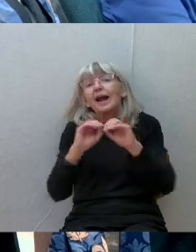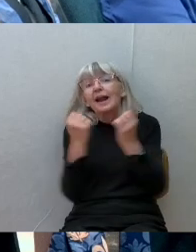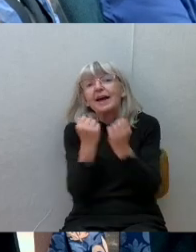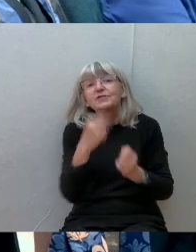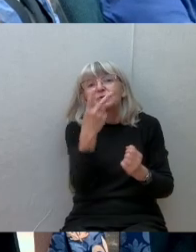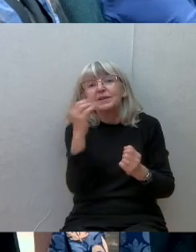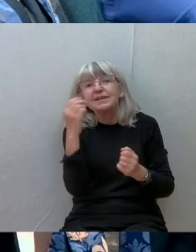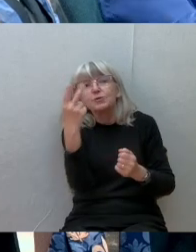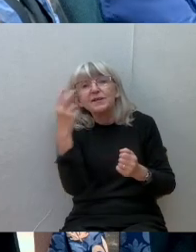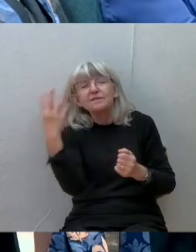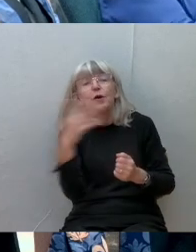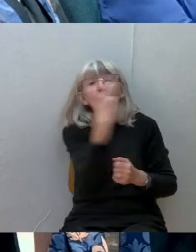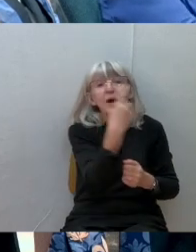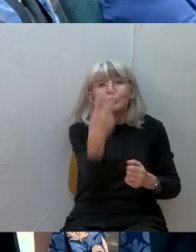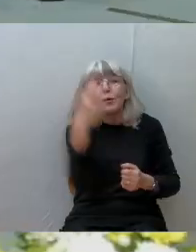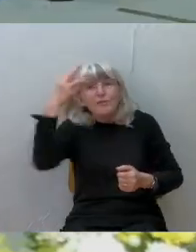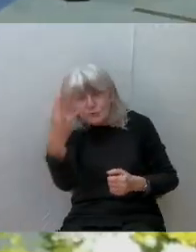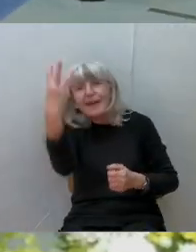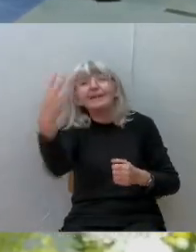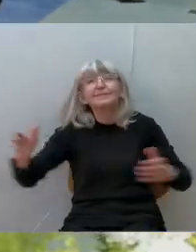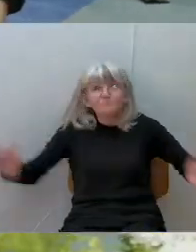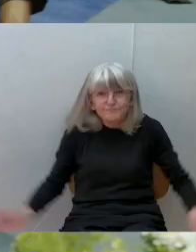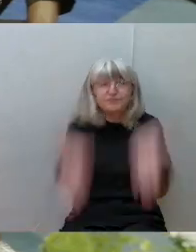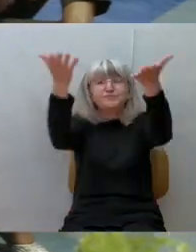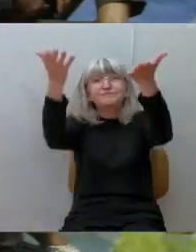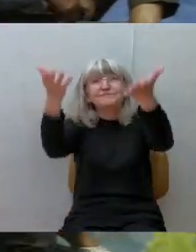2024. One, and two, and three!